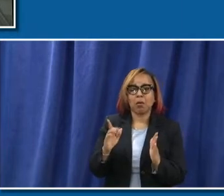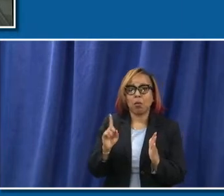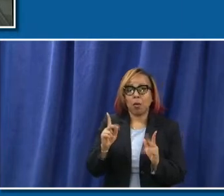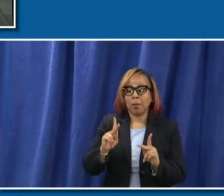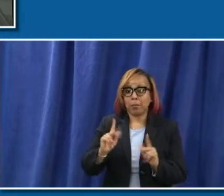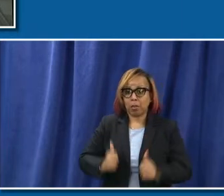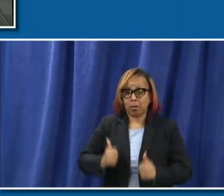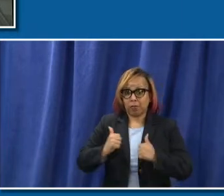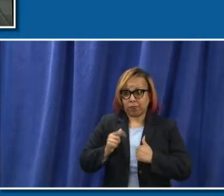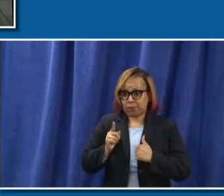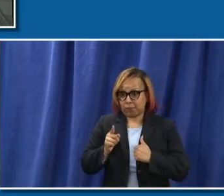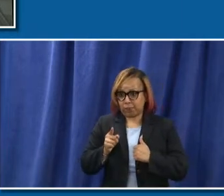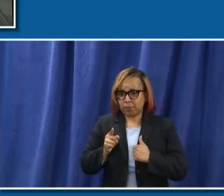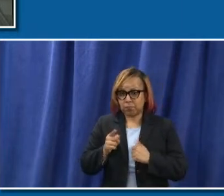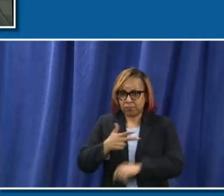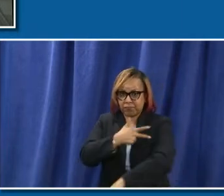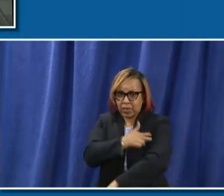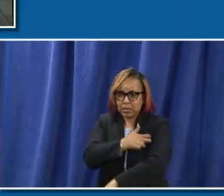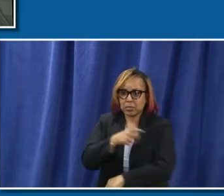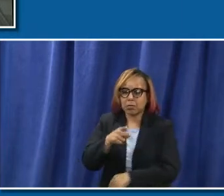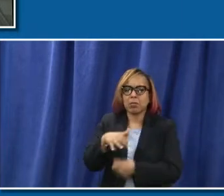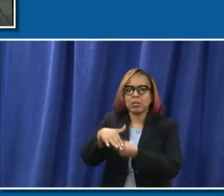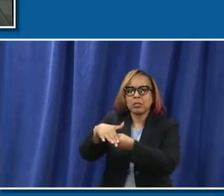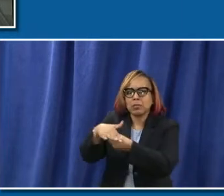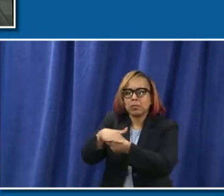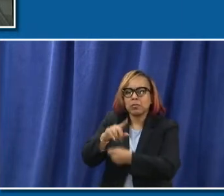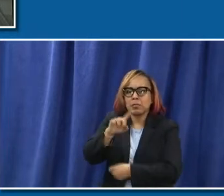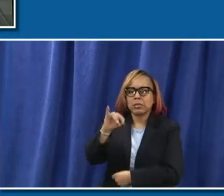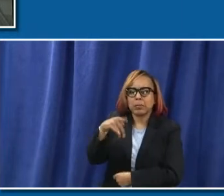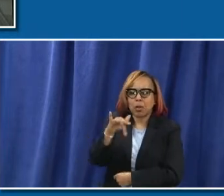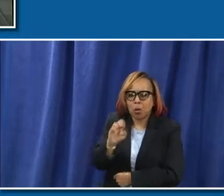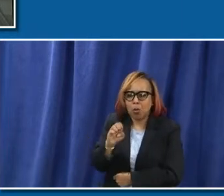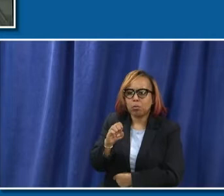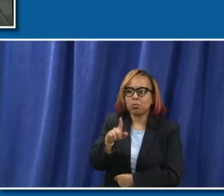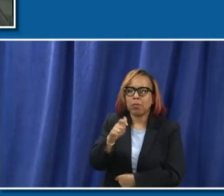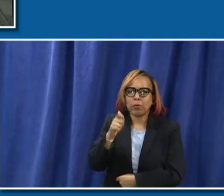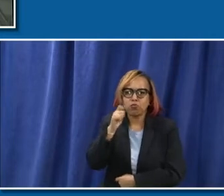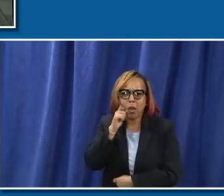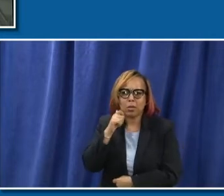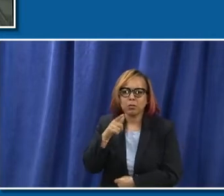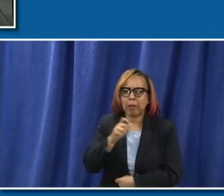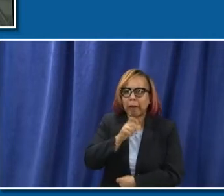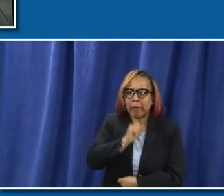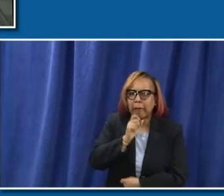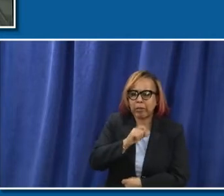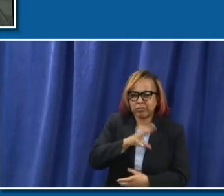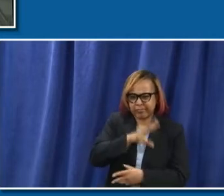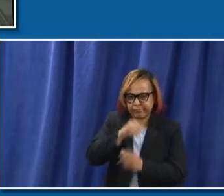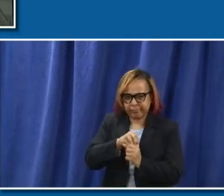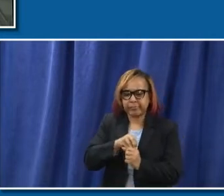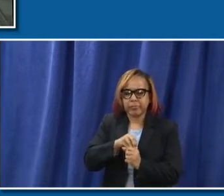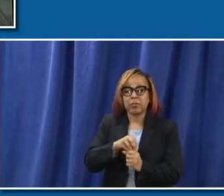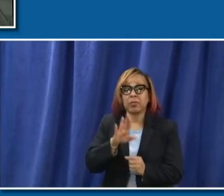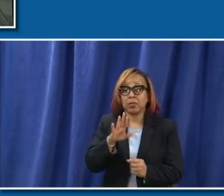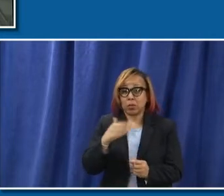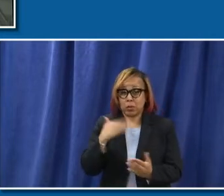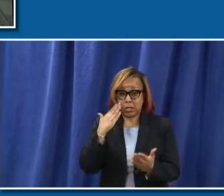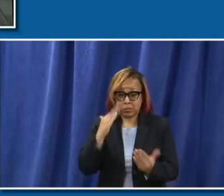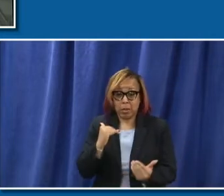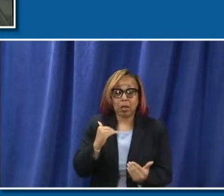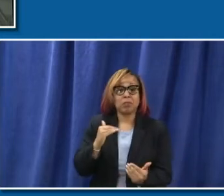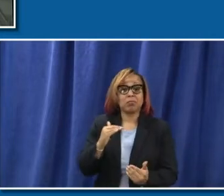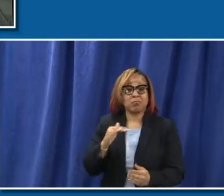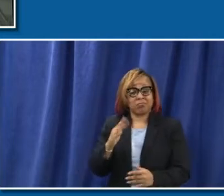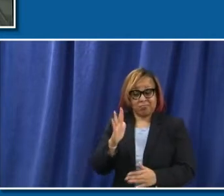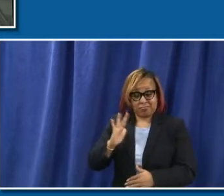people live who are getting vaccine, what are the zip codes, what are the race, ethnicity, what are the ages, and we expect, just as we've